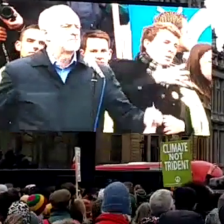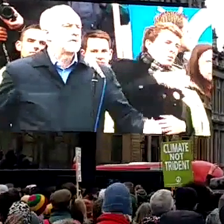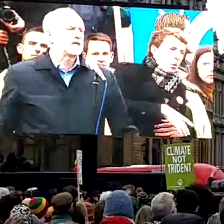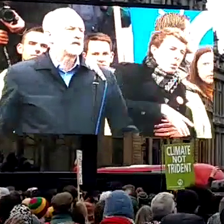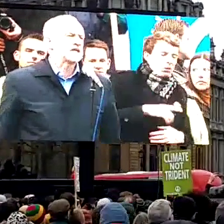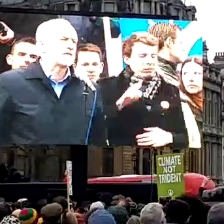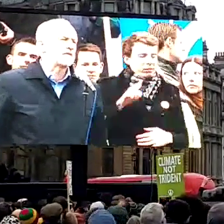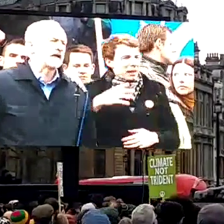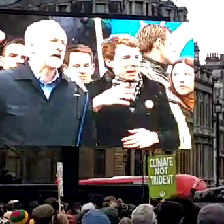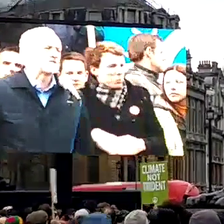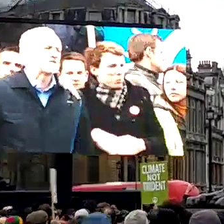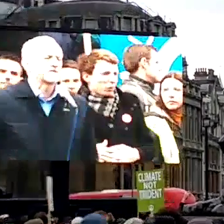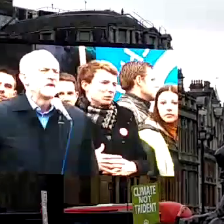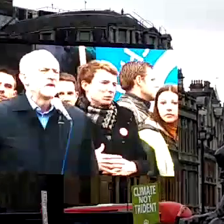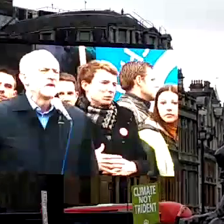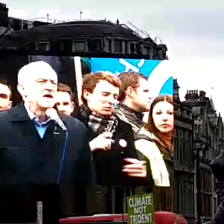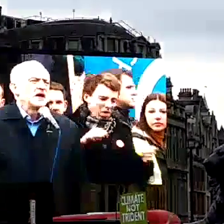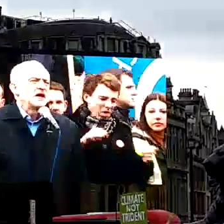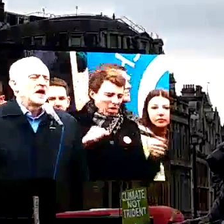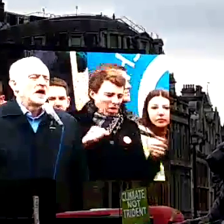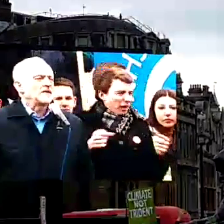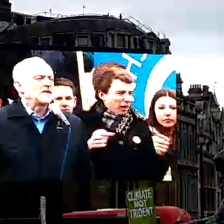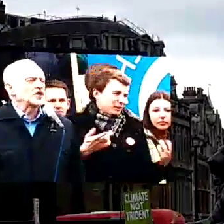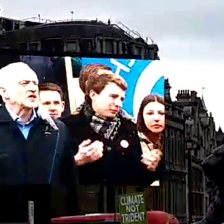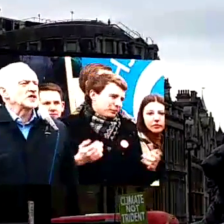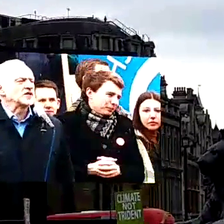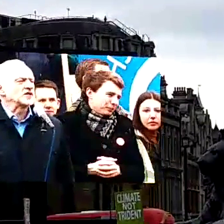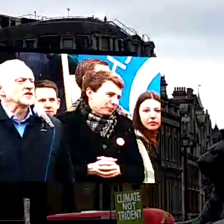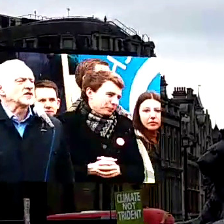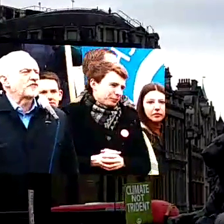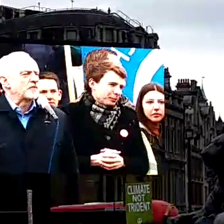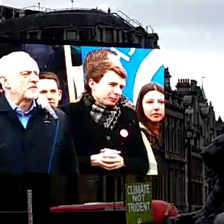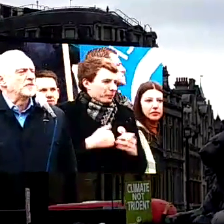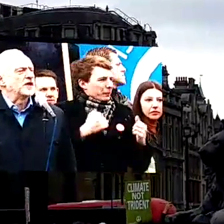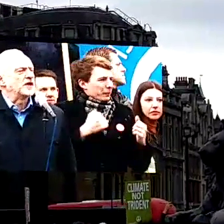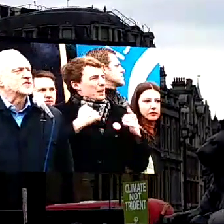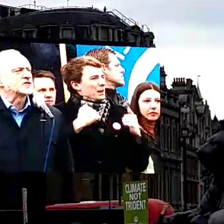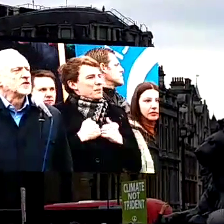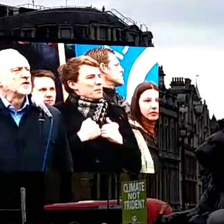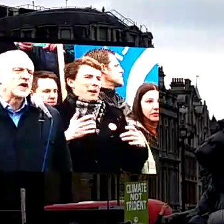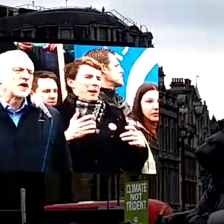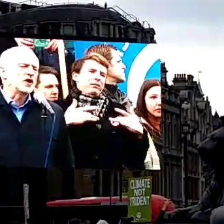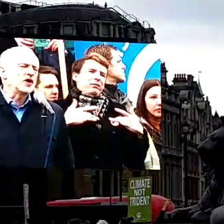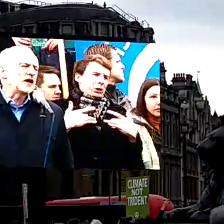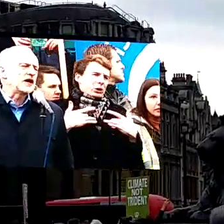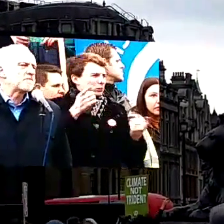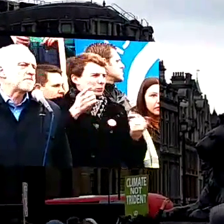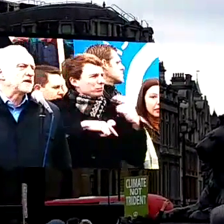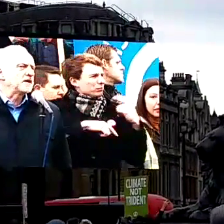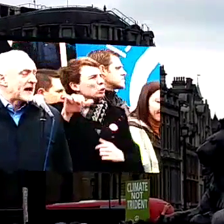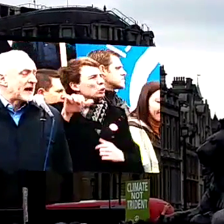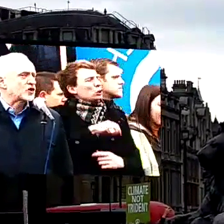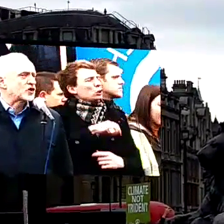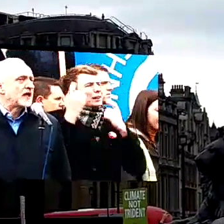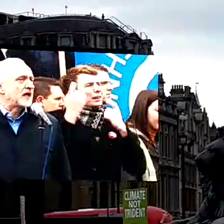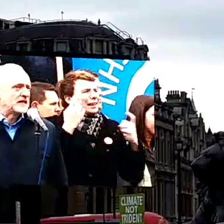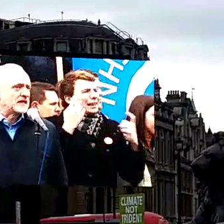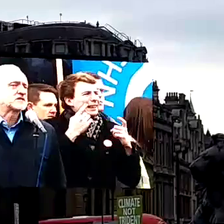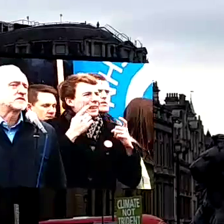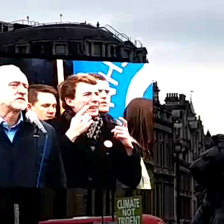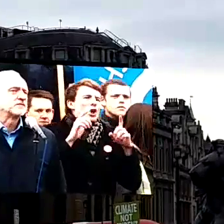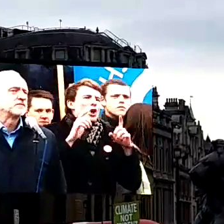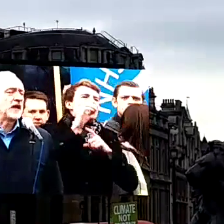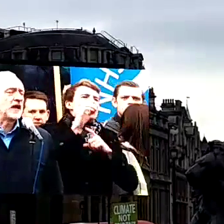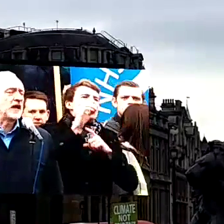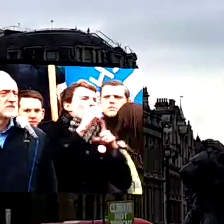this, B says something else. I think we should just consider for a moment what a nuclear weapon actually